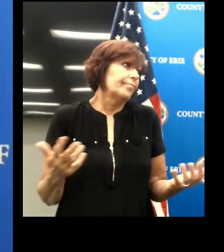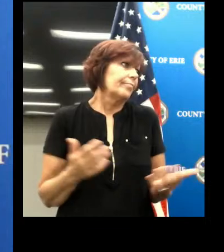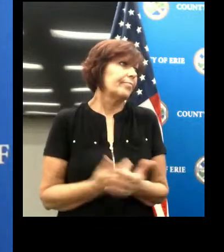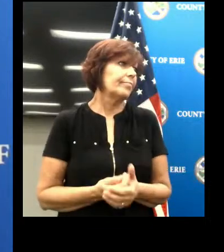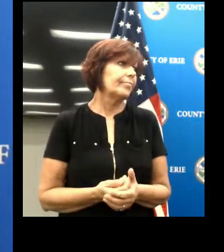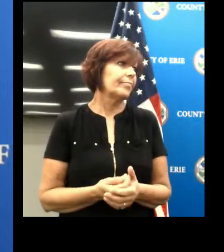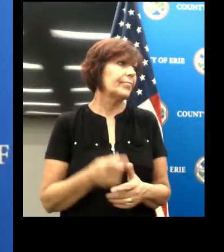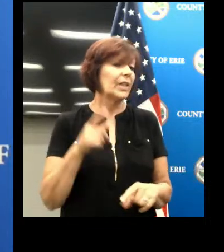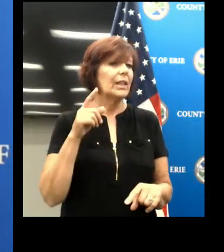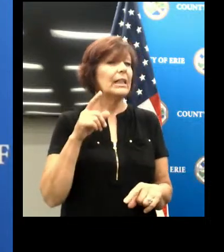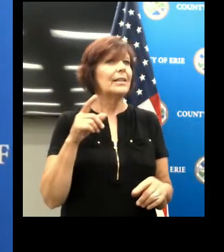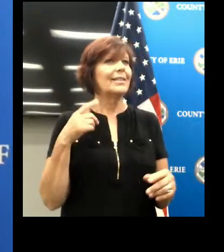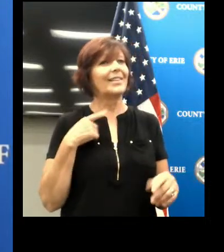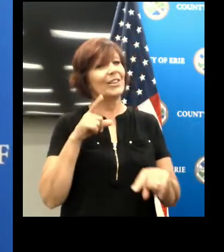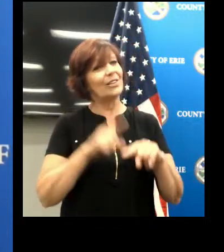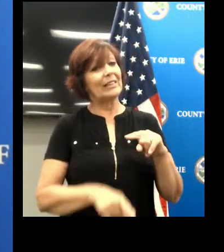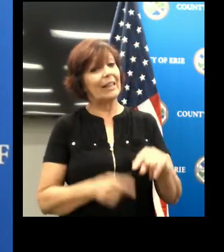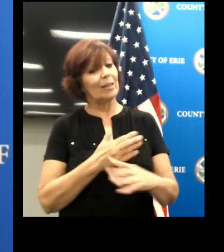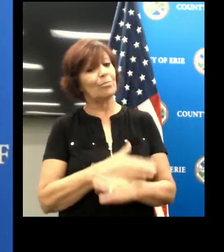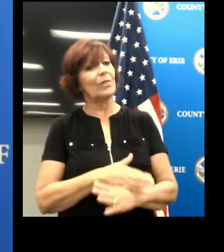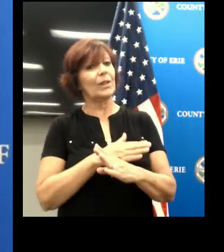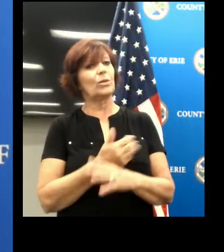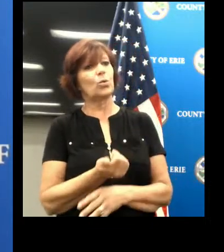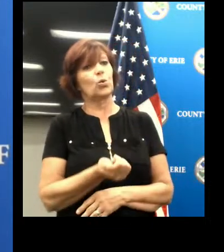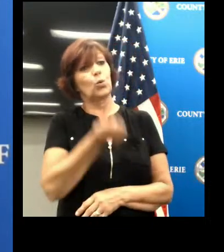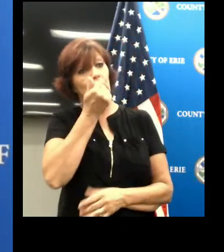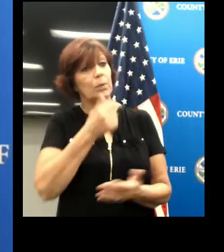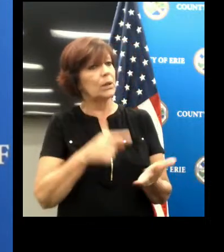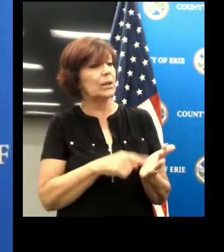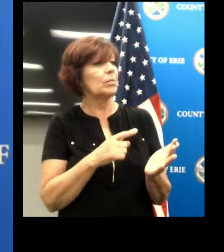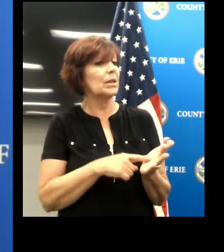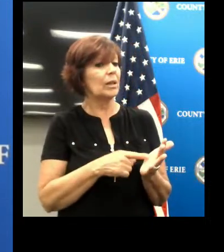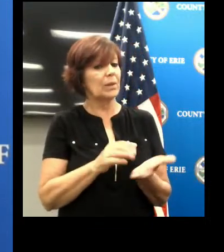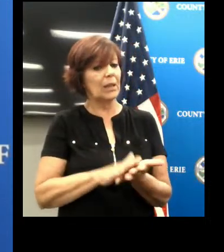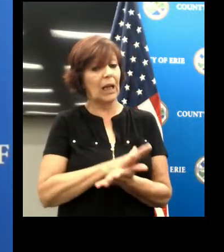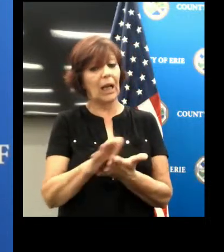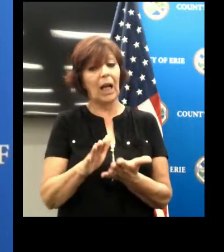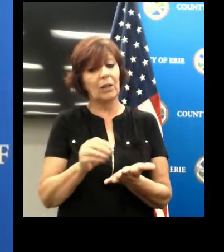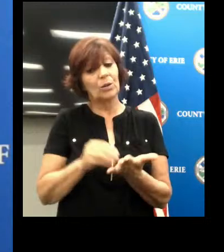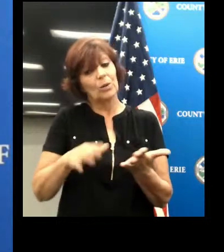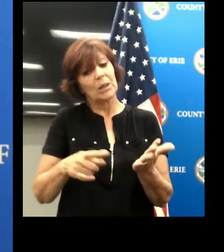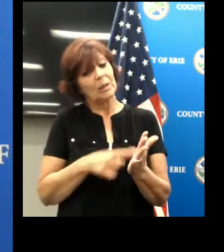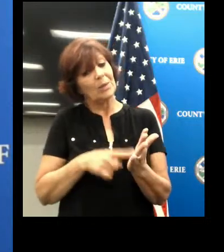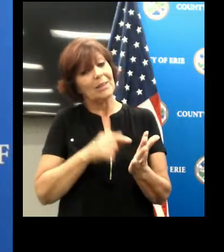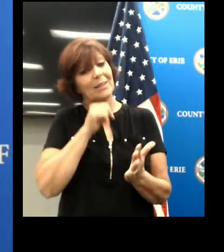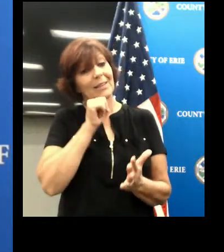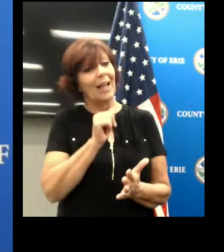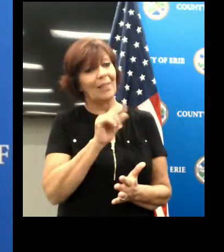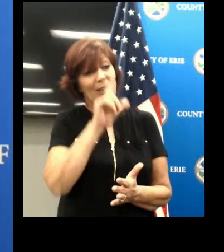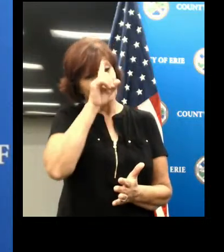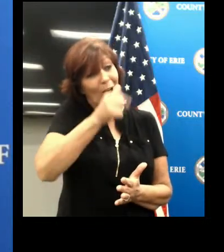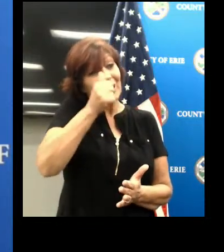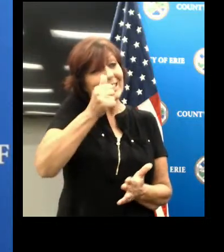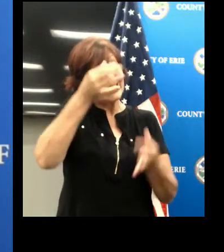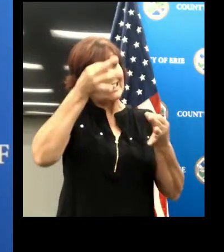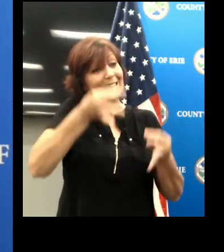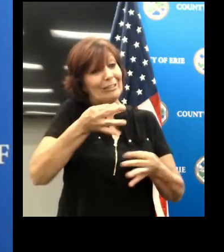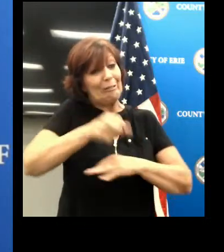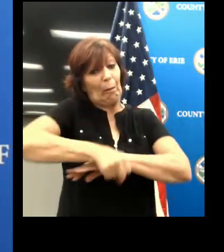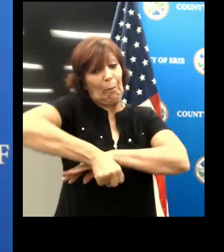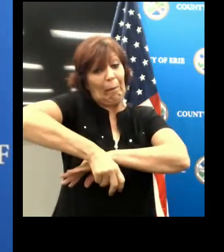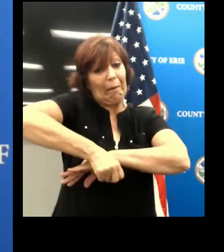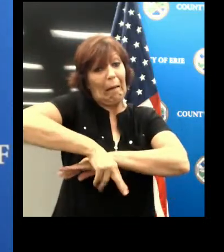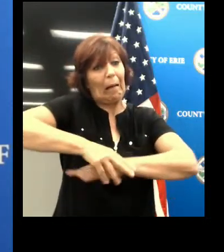can't stop stupid sometimes, and college students aren't necessarily known for making the brightest decisions, especially at midnight when they're out partying